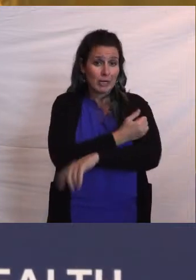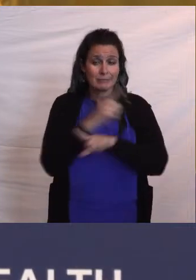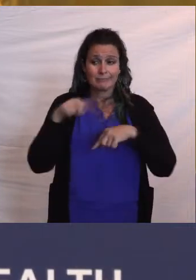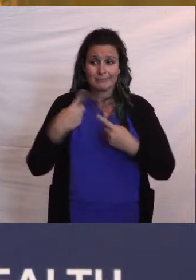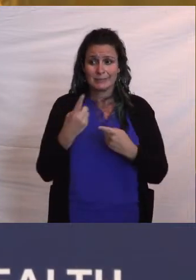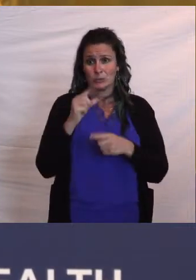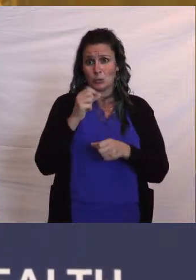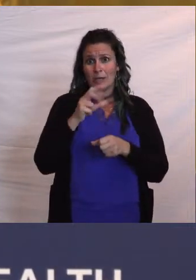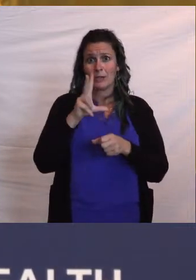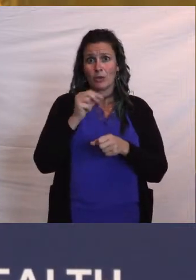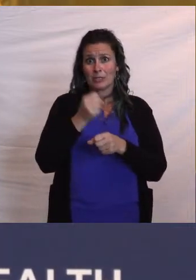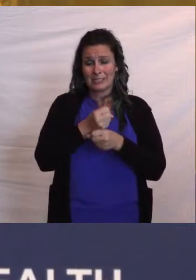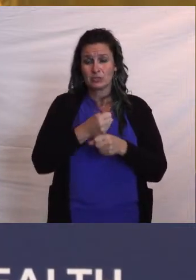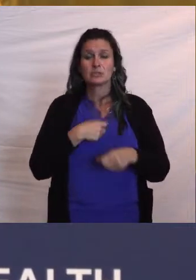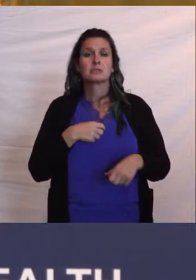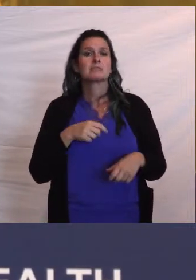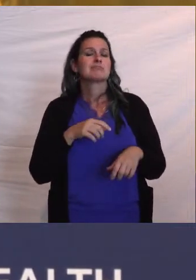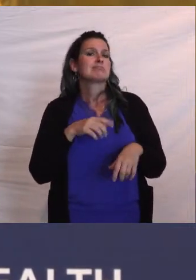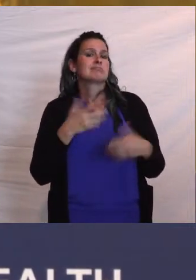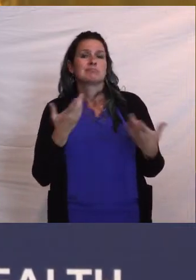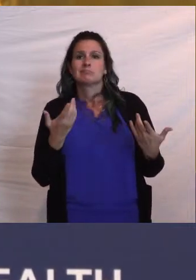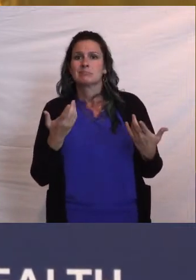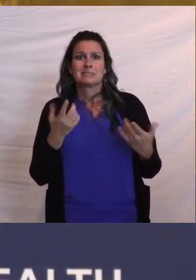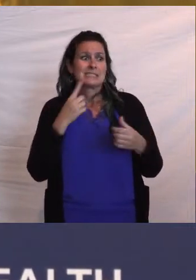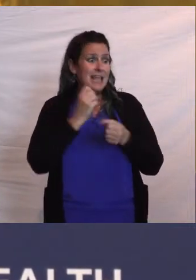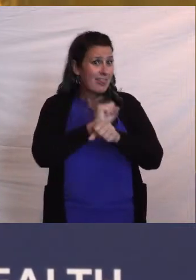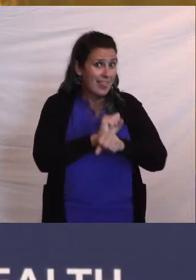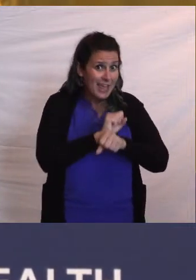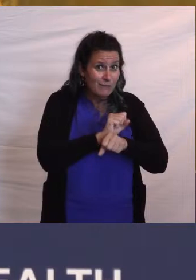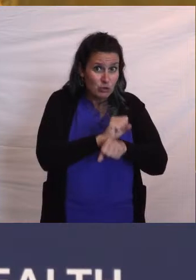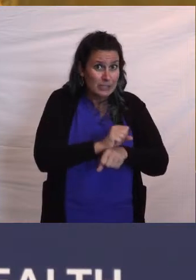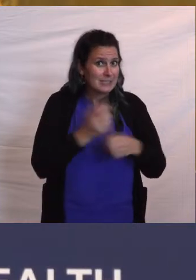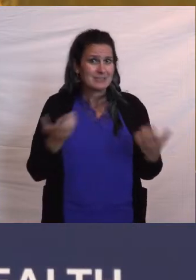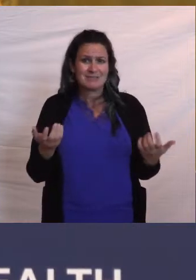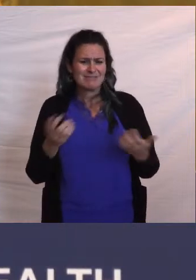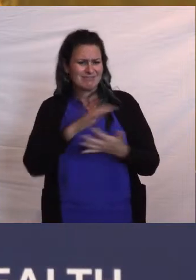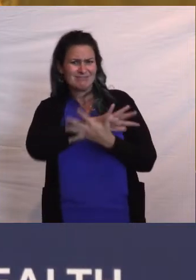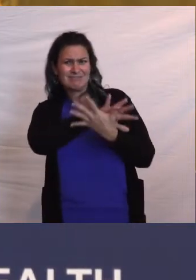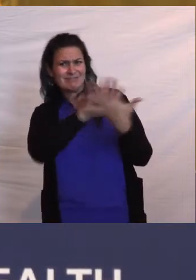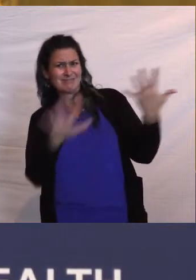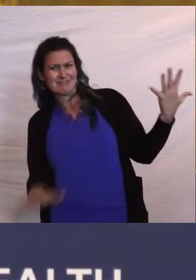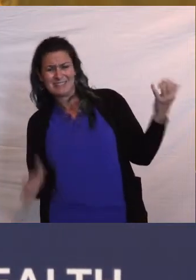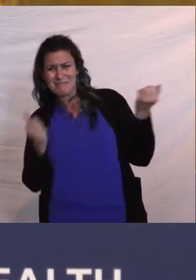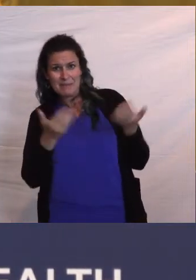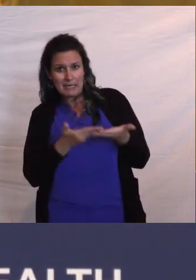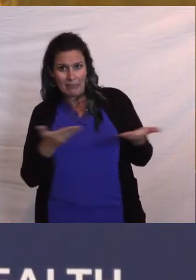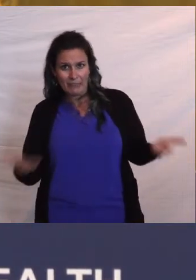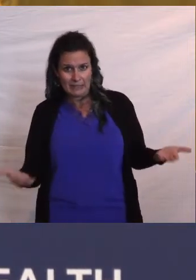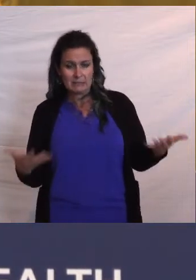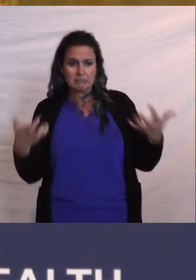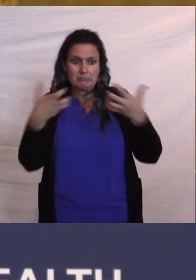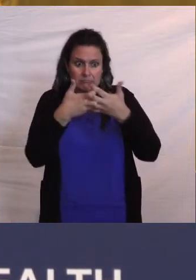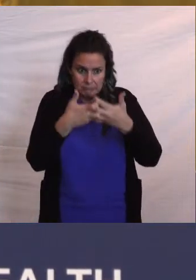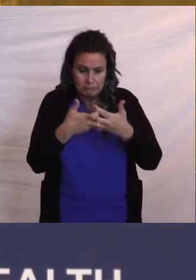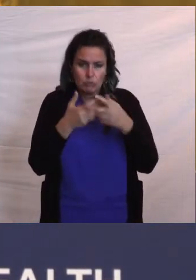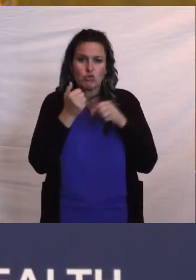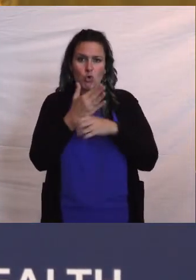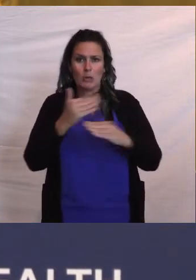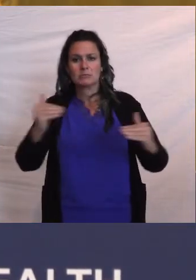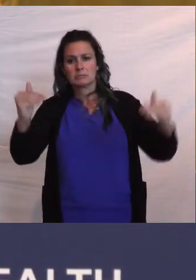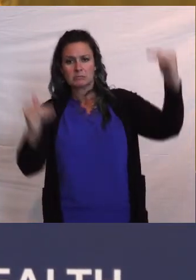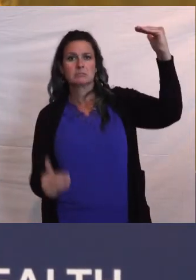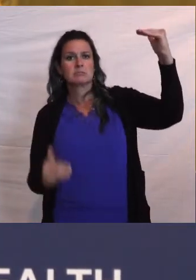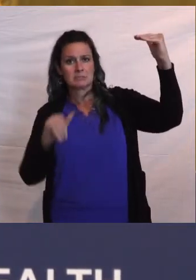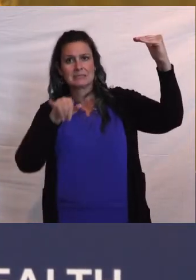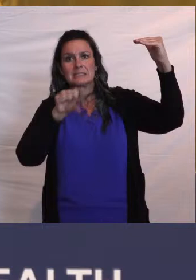It's early years of the 5th century since slavery came to our shores in North America. But there's no question the